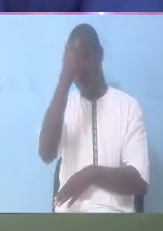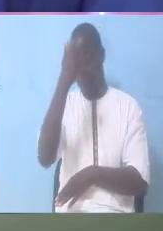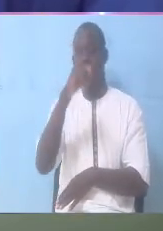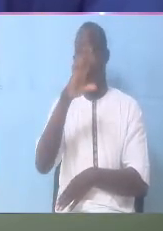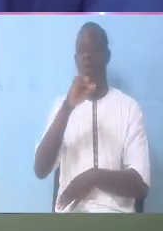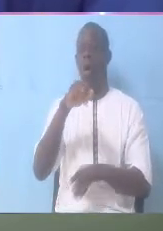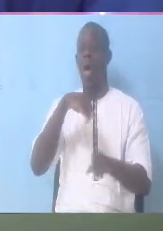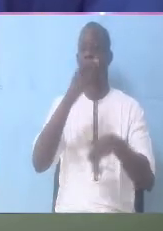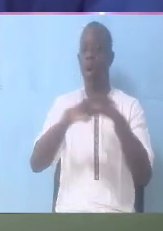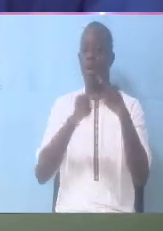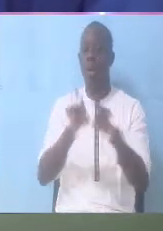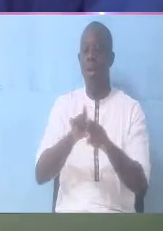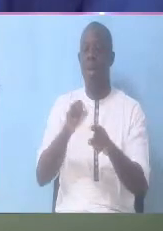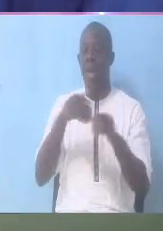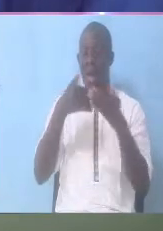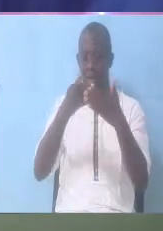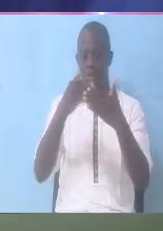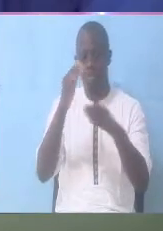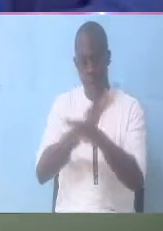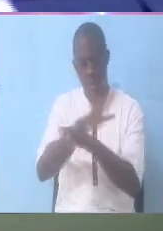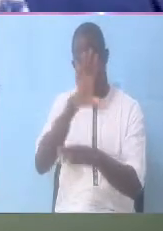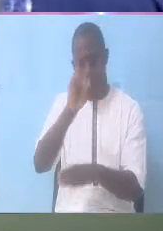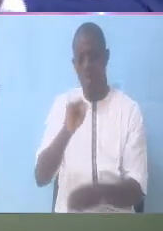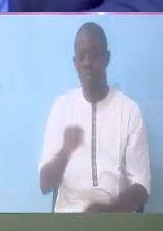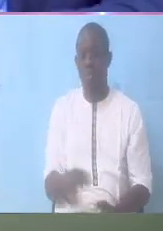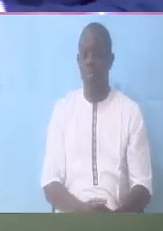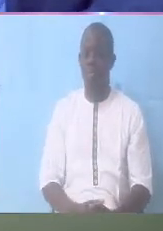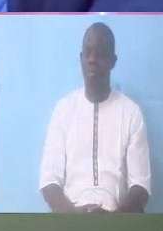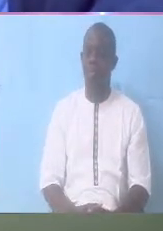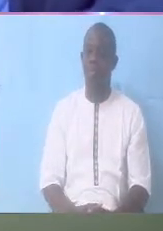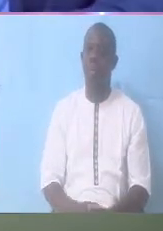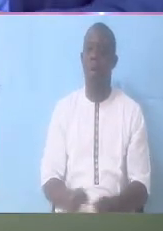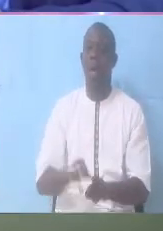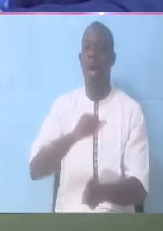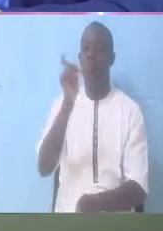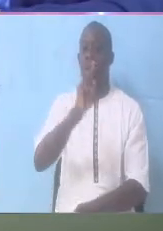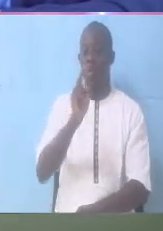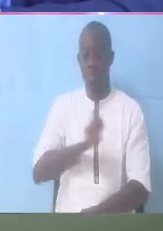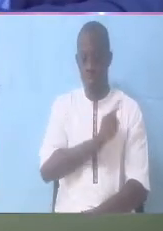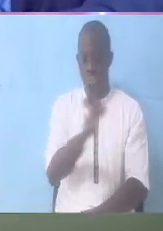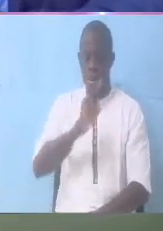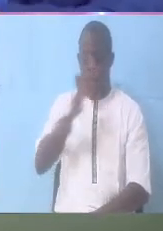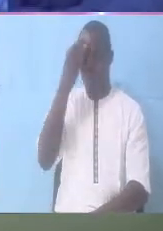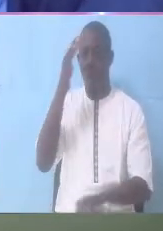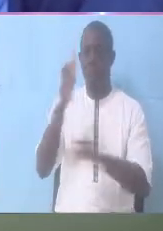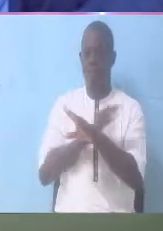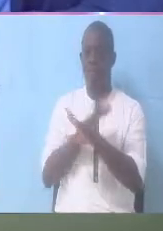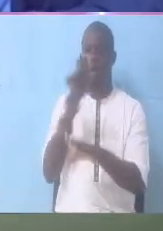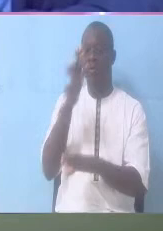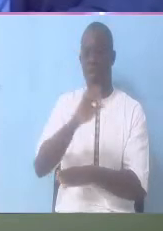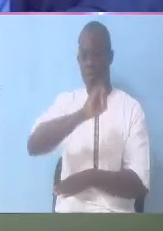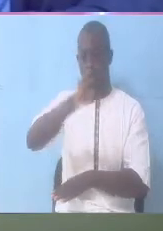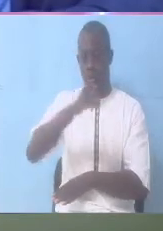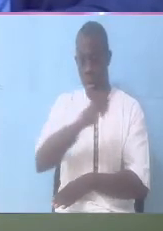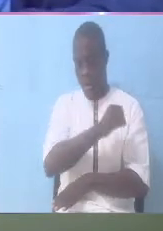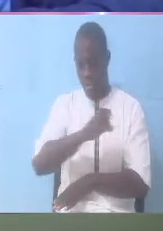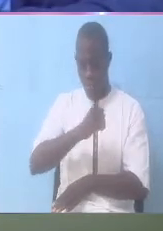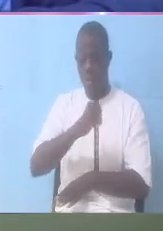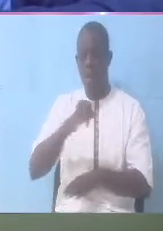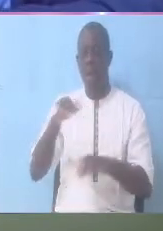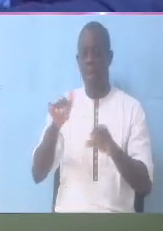took. Yes. Okay, and what we know from the junglers is